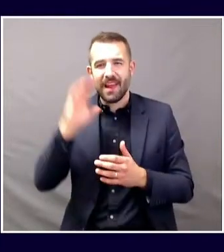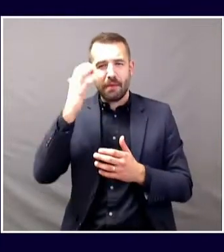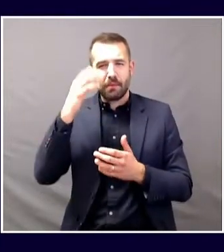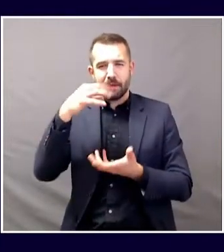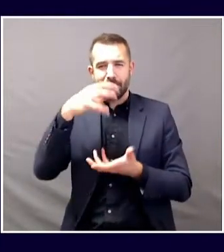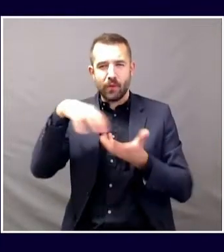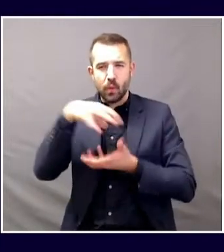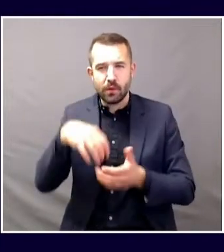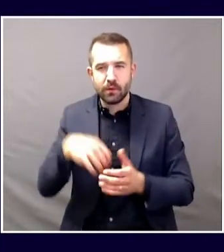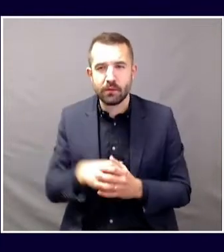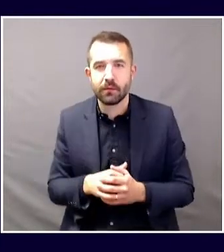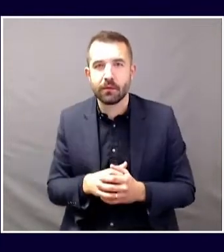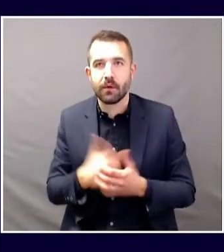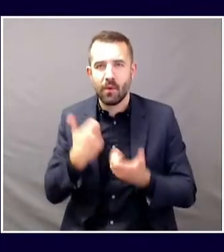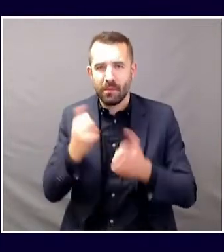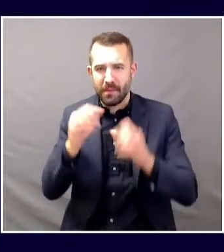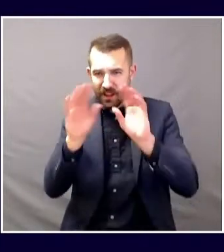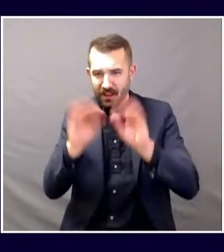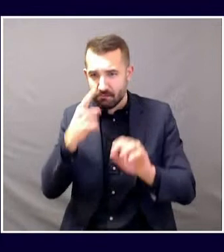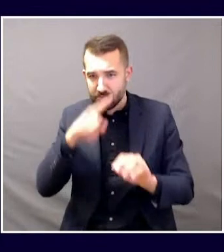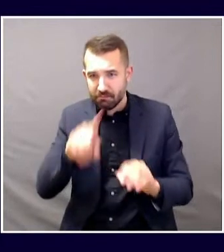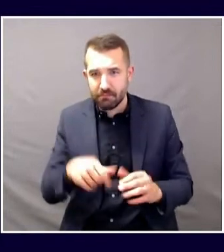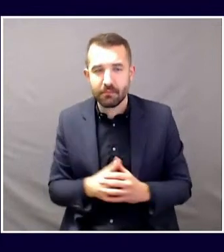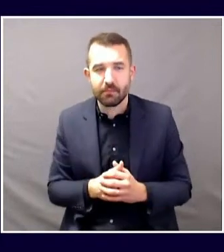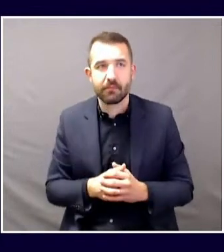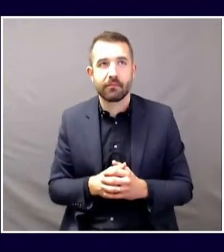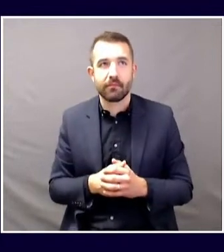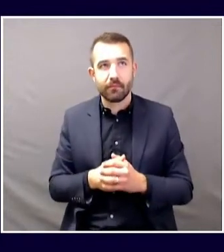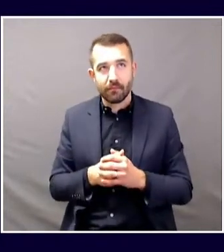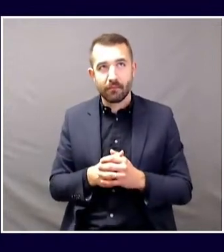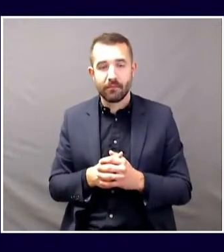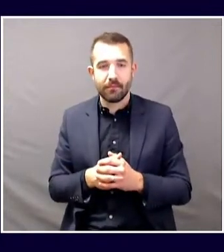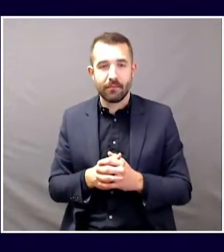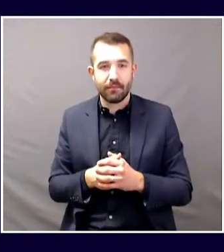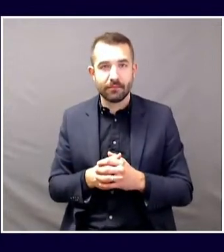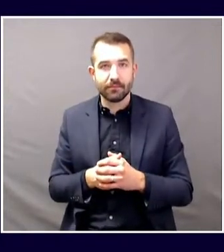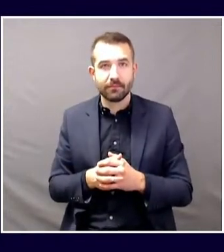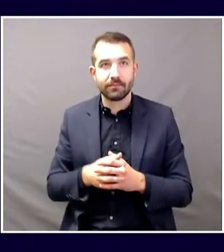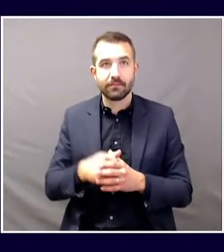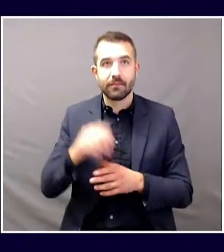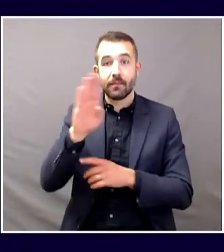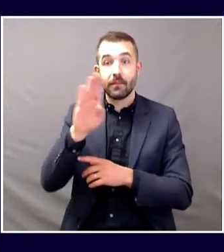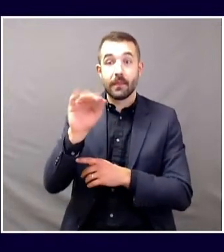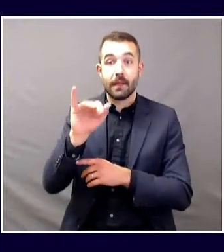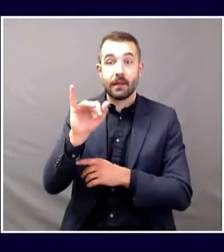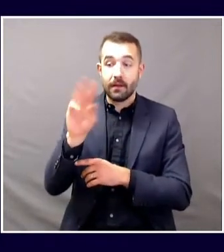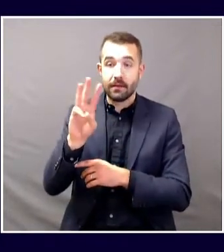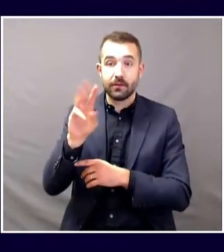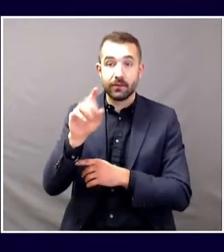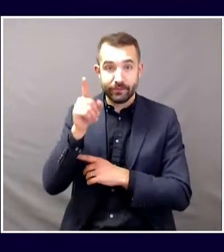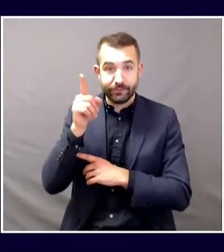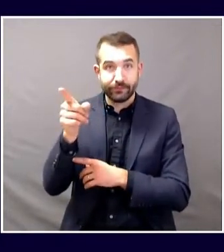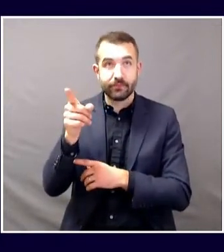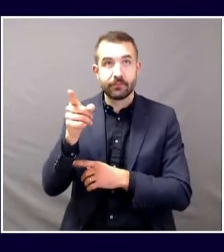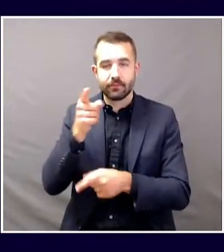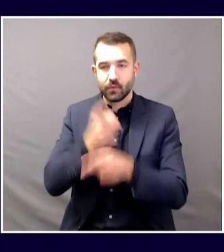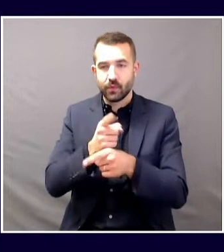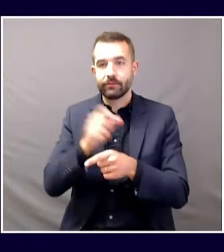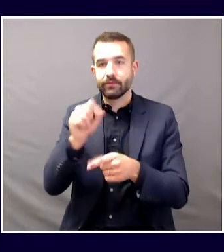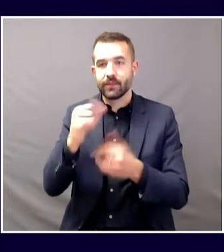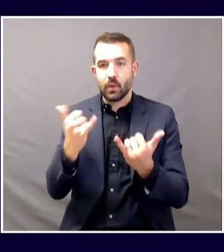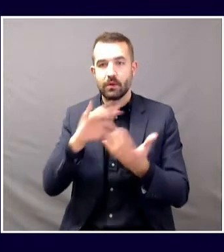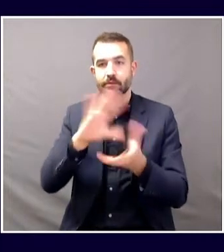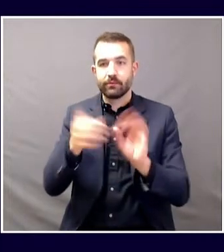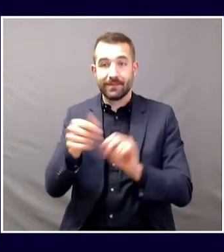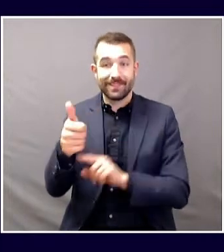love it if you could sort of clear that up. Yep, you bet. I'll start with Bath Iron Works, Patrick. You're right, we're currently at 10 cases there. We have